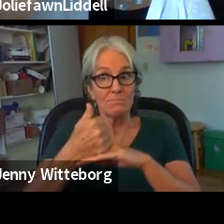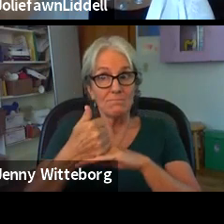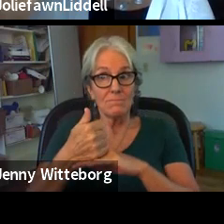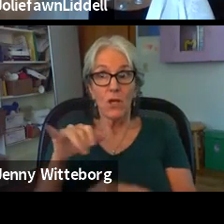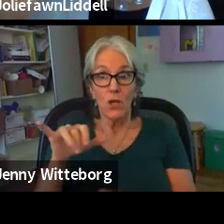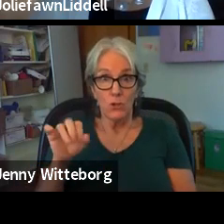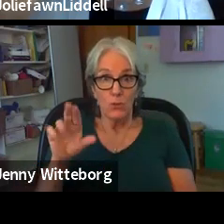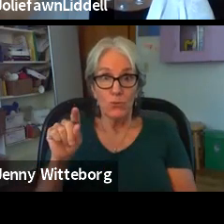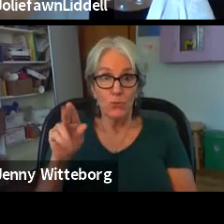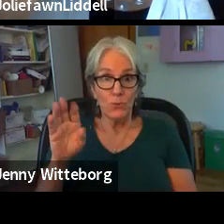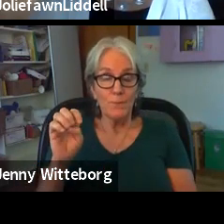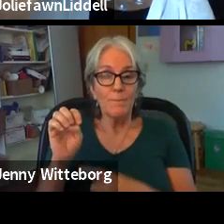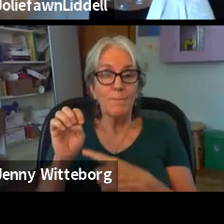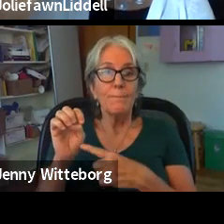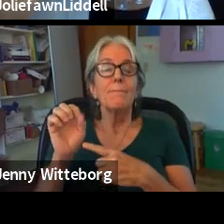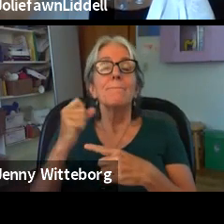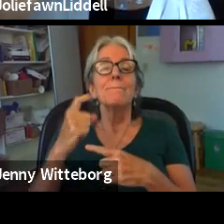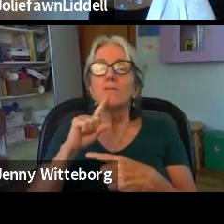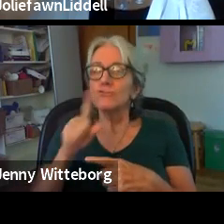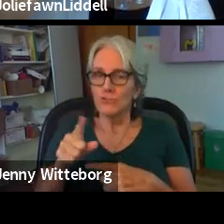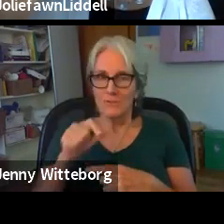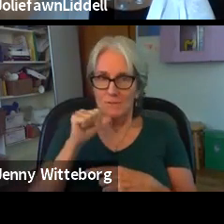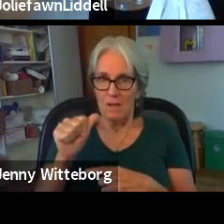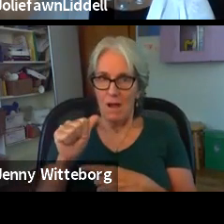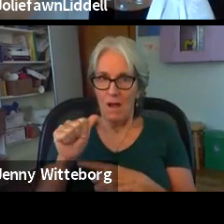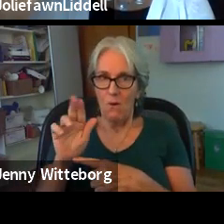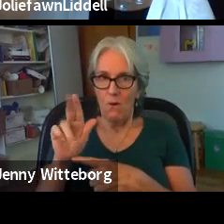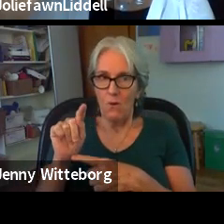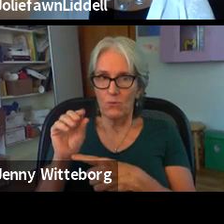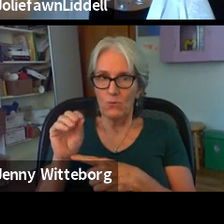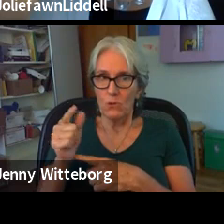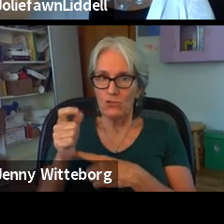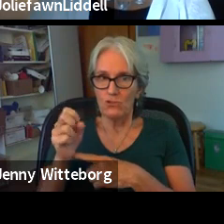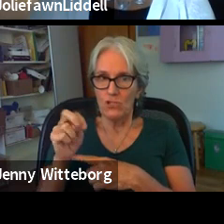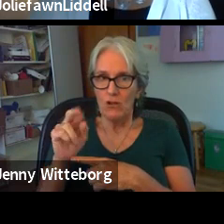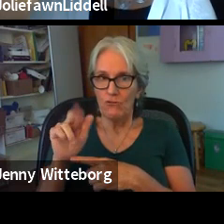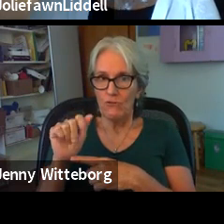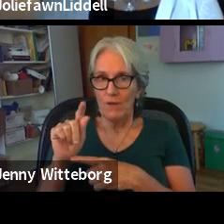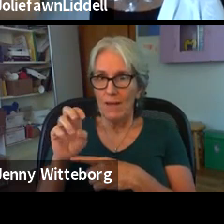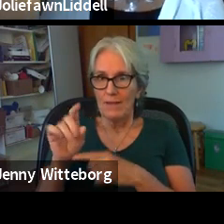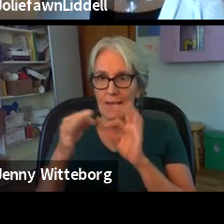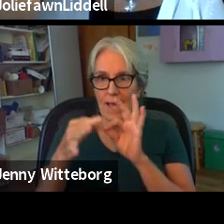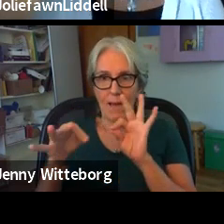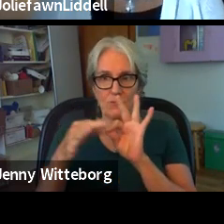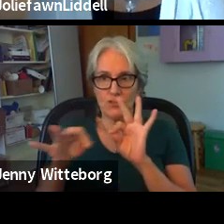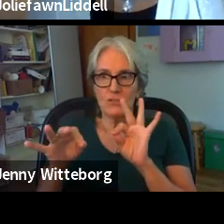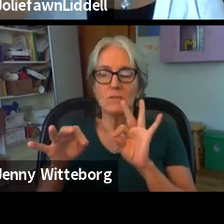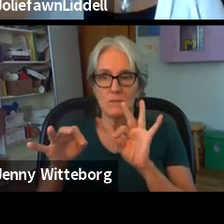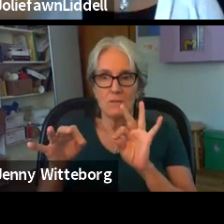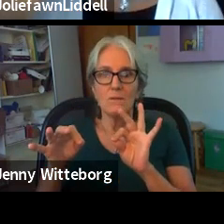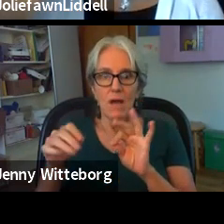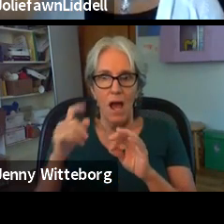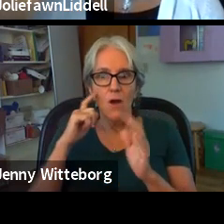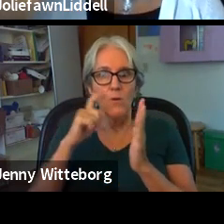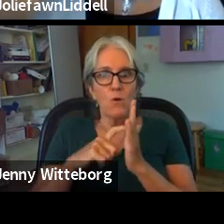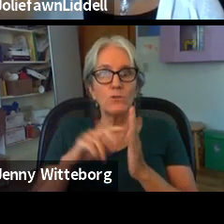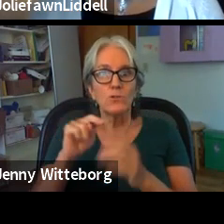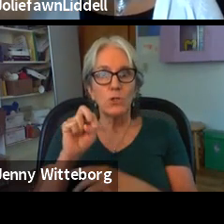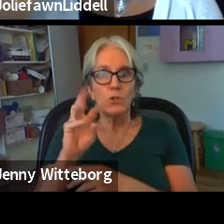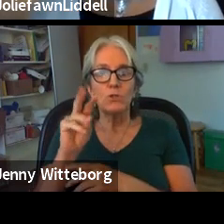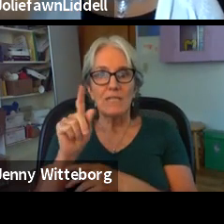opportunity to encourage everyone to who sets up YouTube to make sure that the captions are